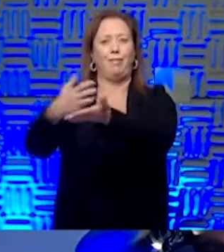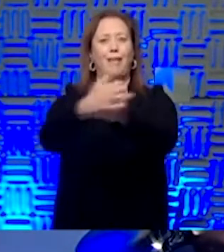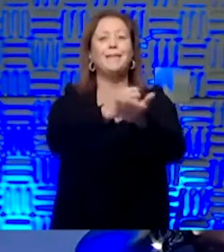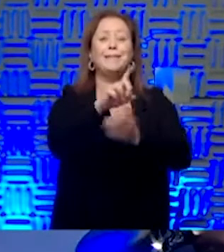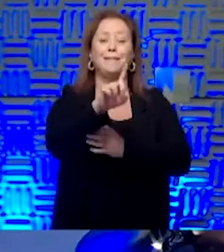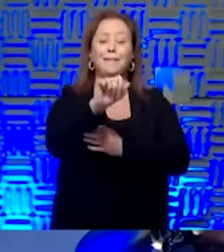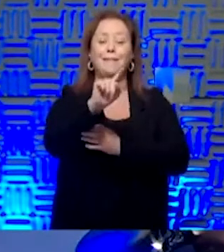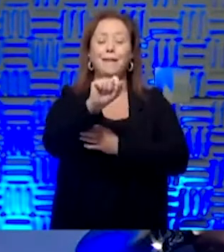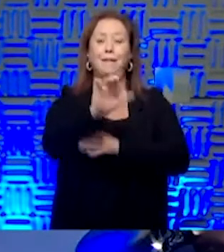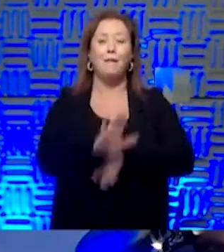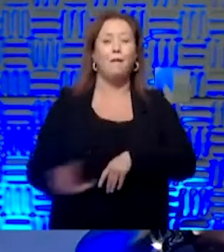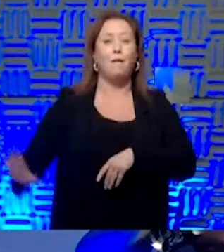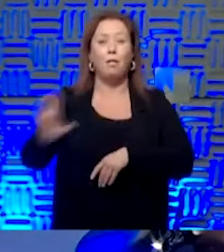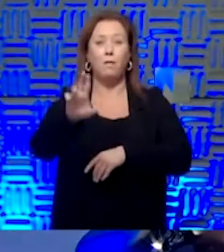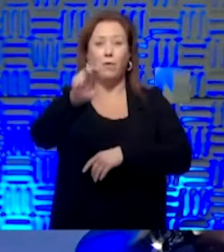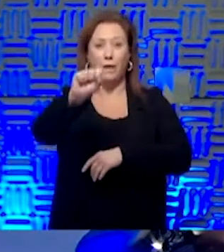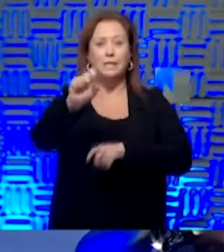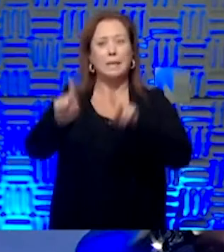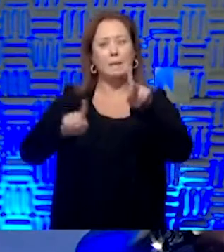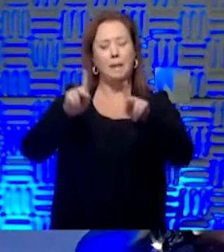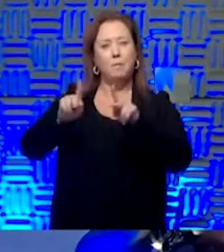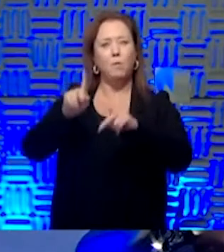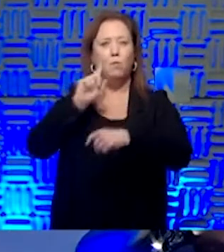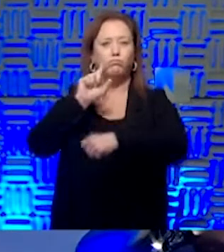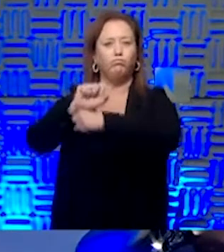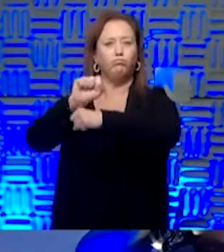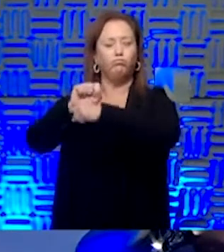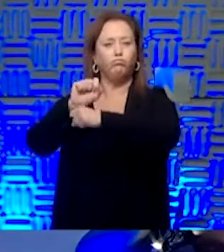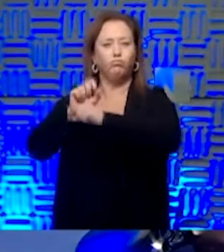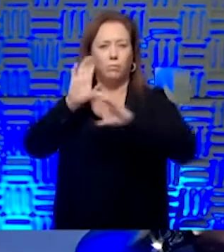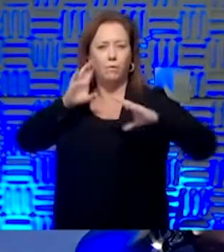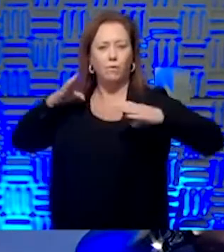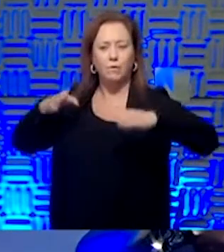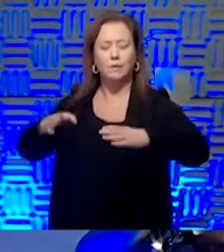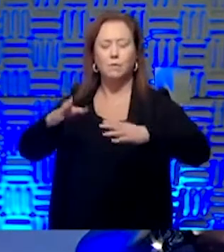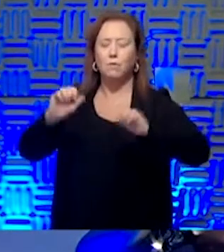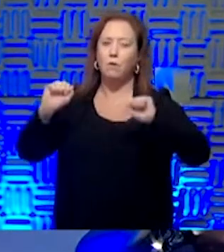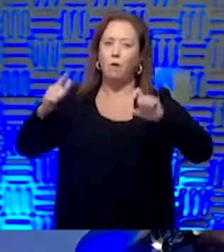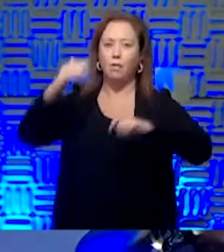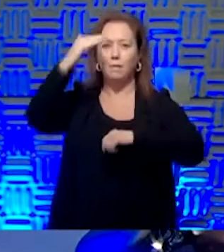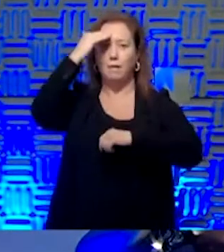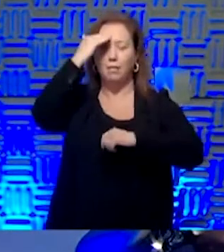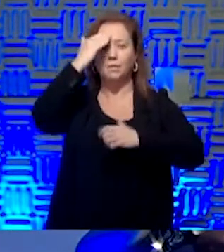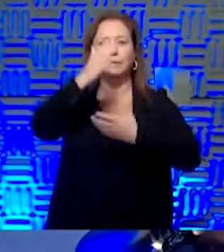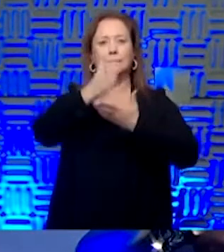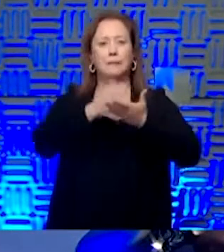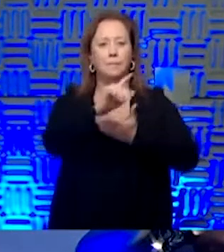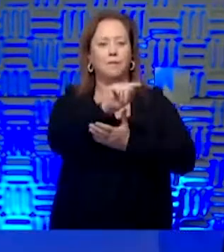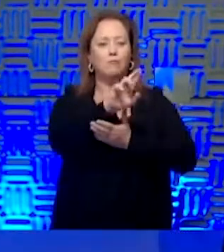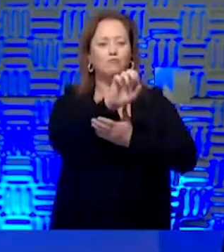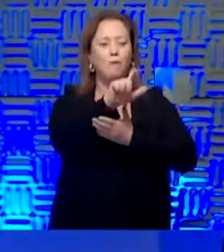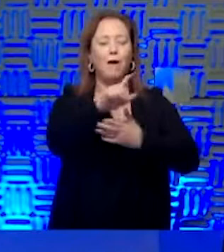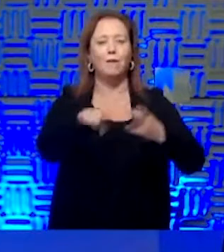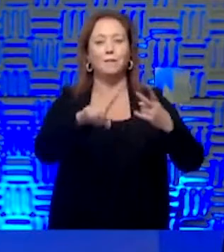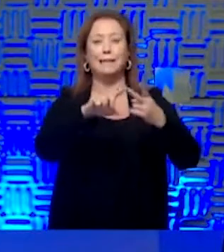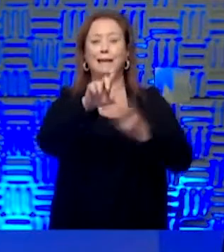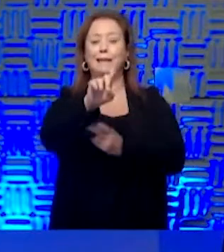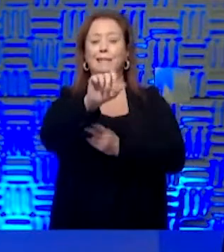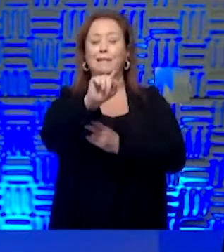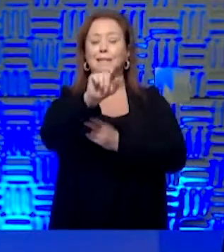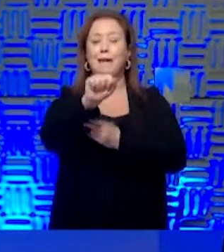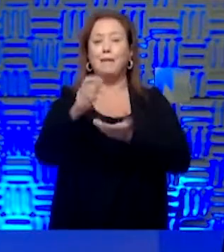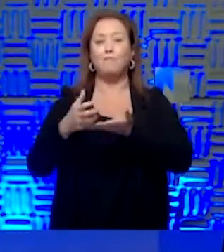United States and the populations that we're treating. So I'm hoping with all this knowledge and with some of the trials and the data wrapping up